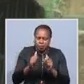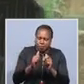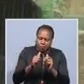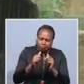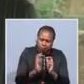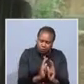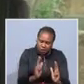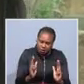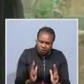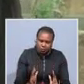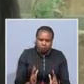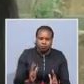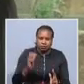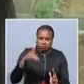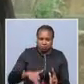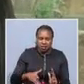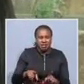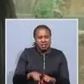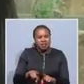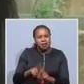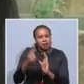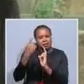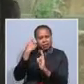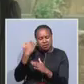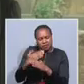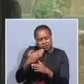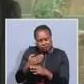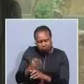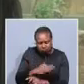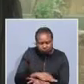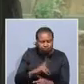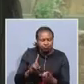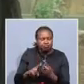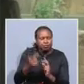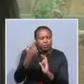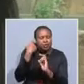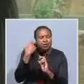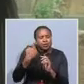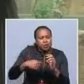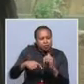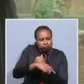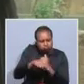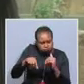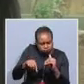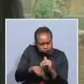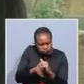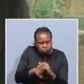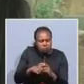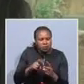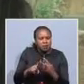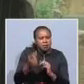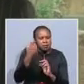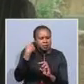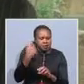of Labour, Social Welfare, Minister of Home Affairs and Immigration, Minister of